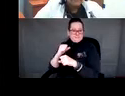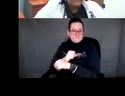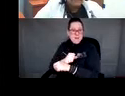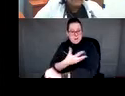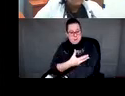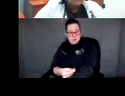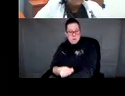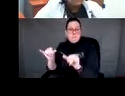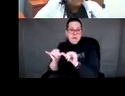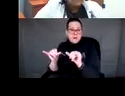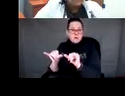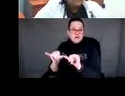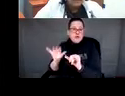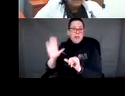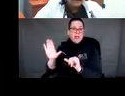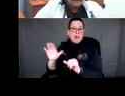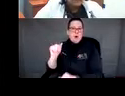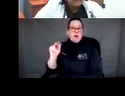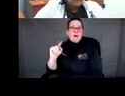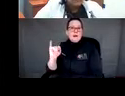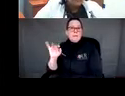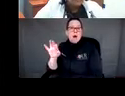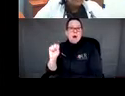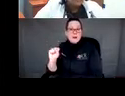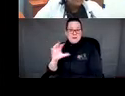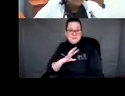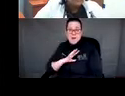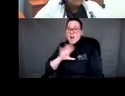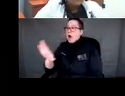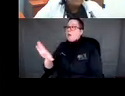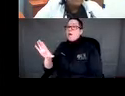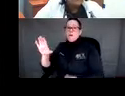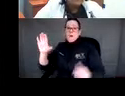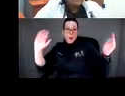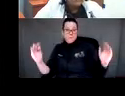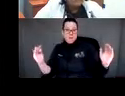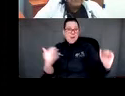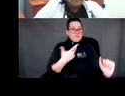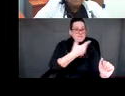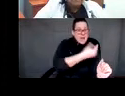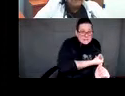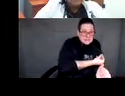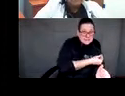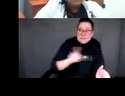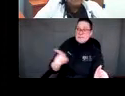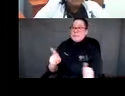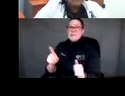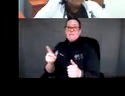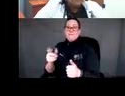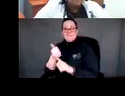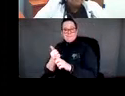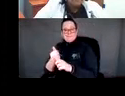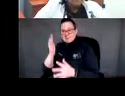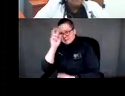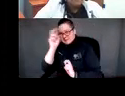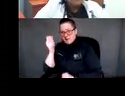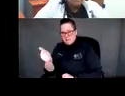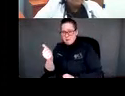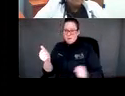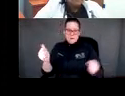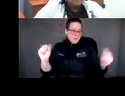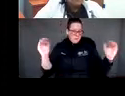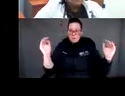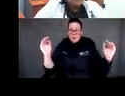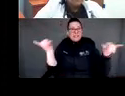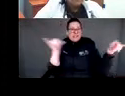protective. And you compare that antibody response to what you're seeing with vaccine. And if it kind of looks like it's on the same level, then